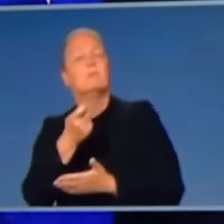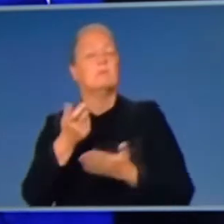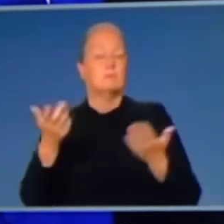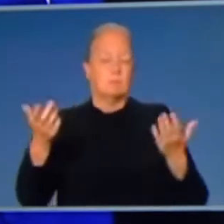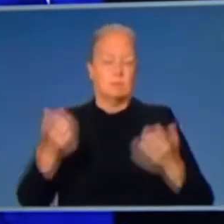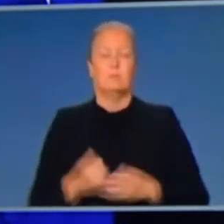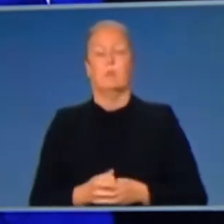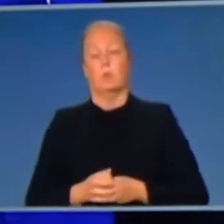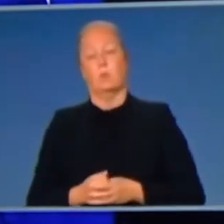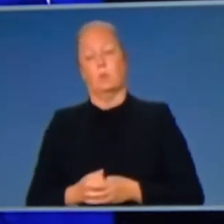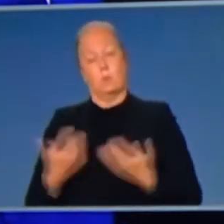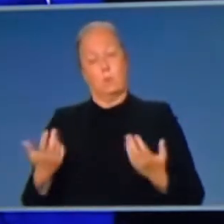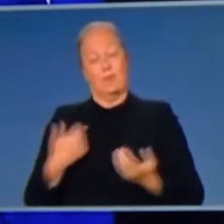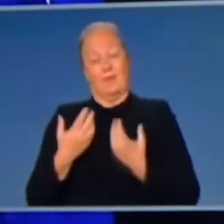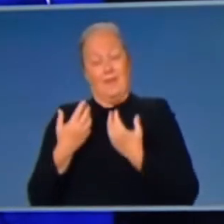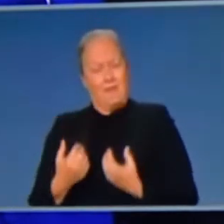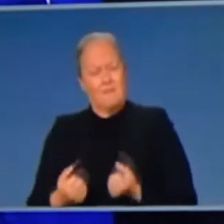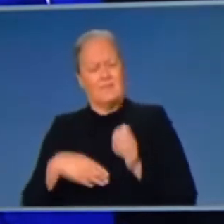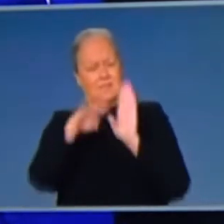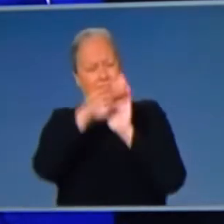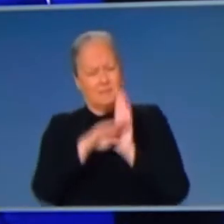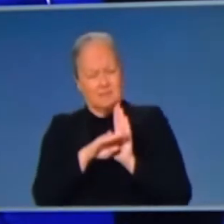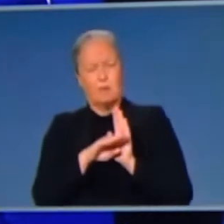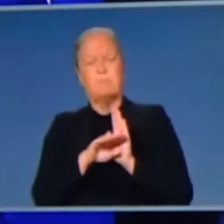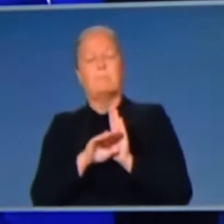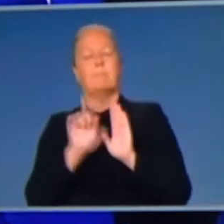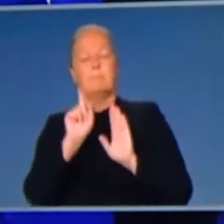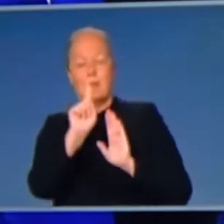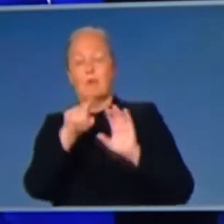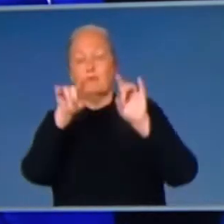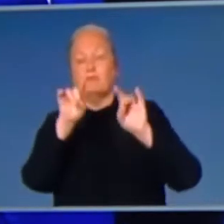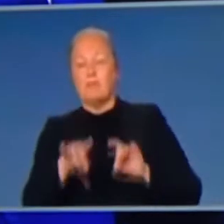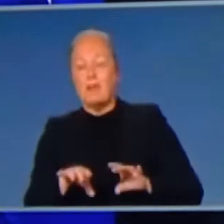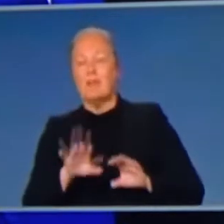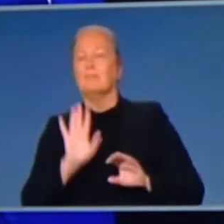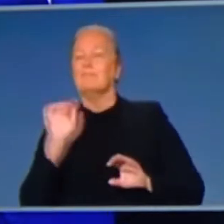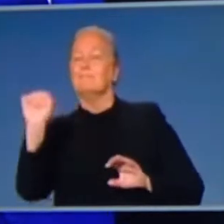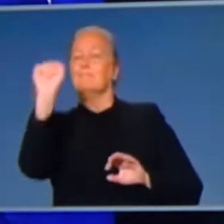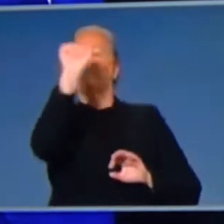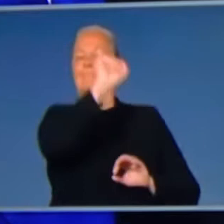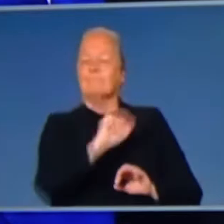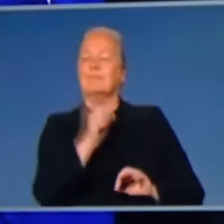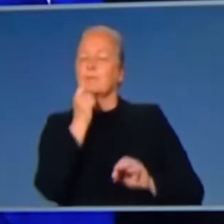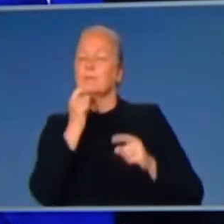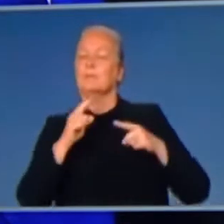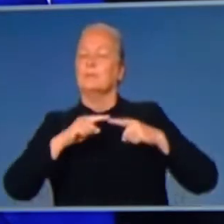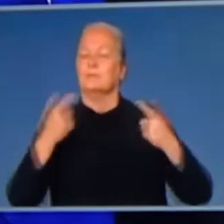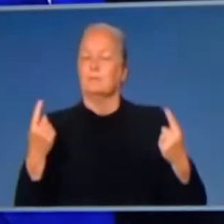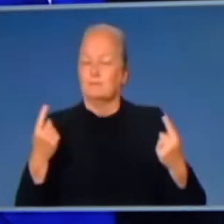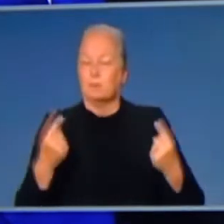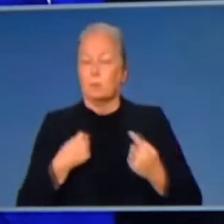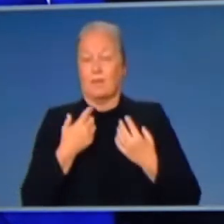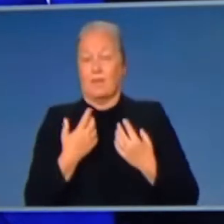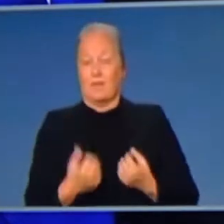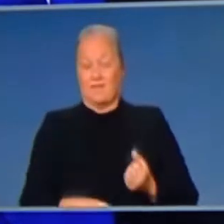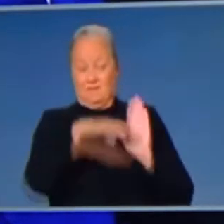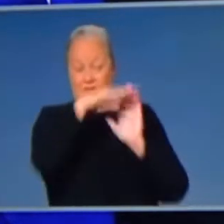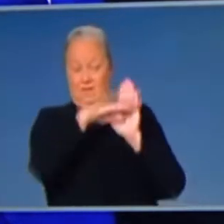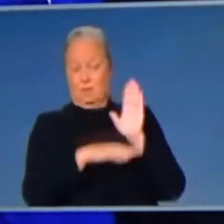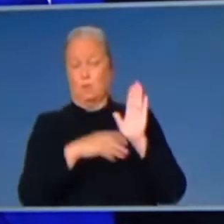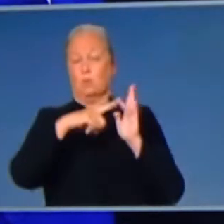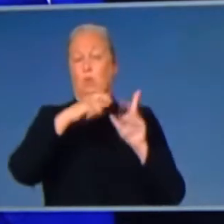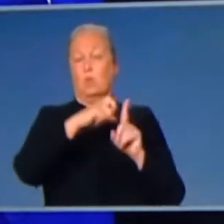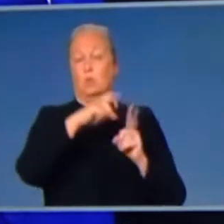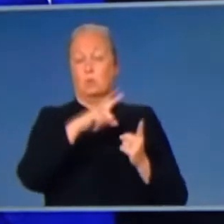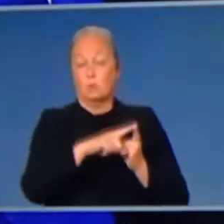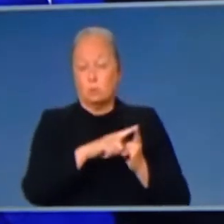legislated and regulated as is appropriate in each state and territory jurisdiction. That mandatory code will apply to tenancies where